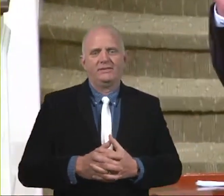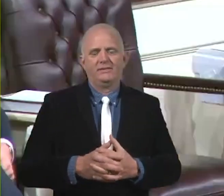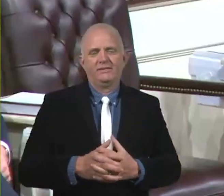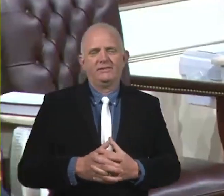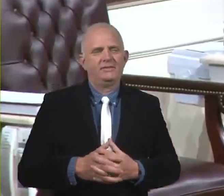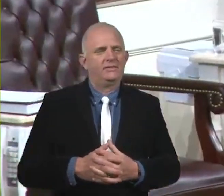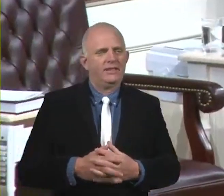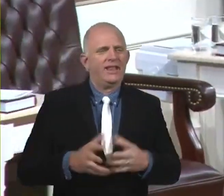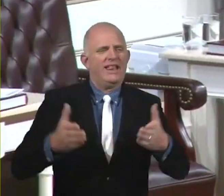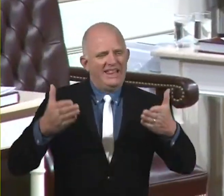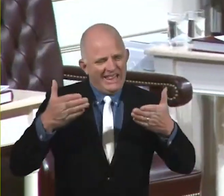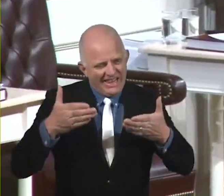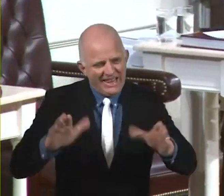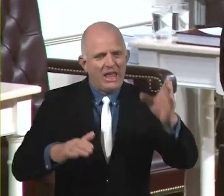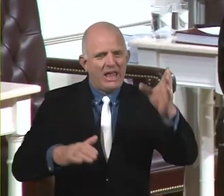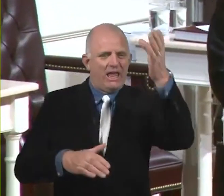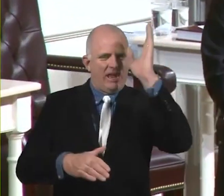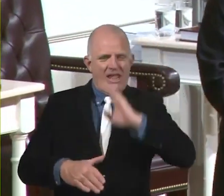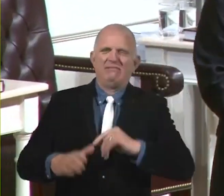Let God be God.